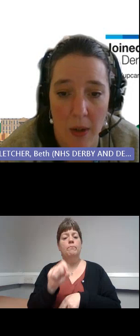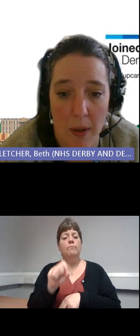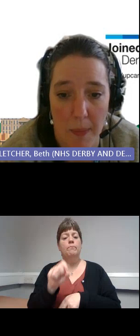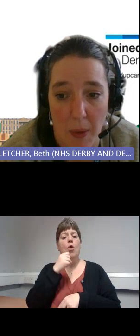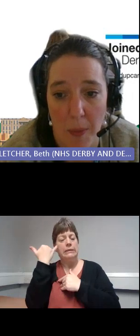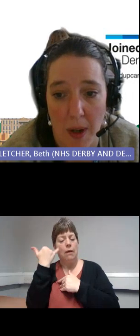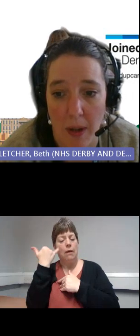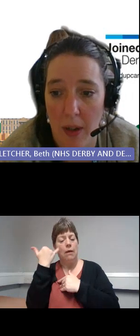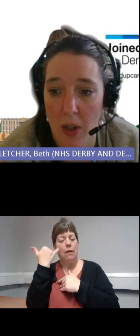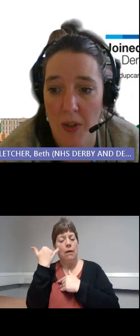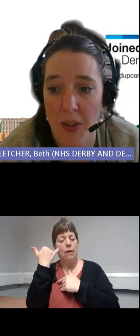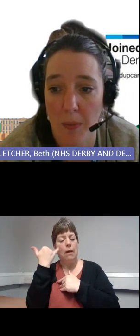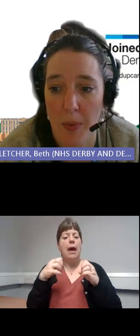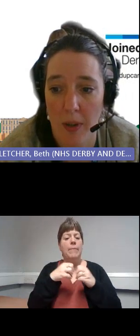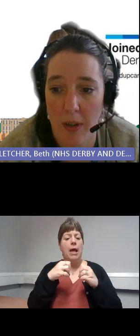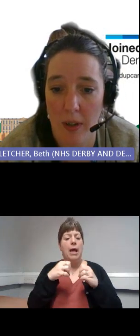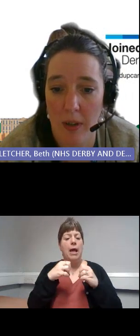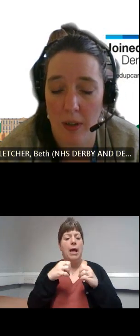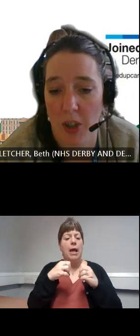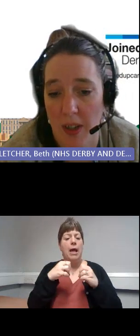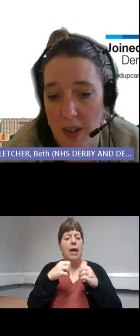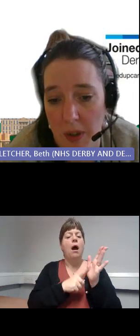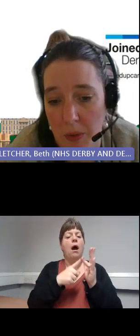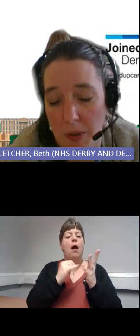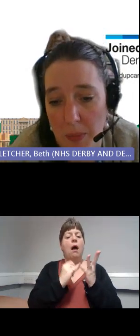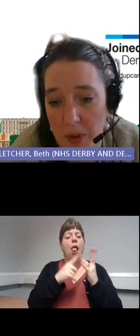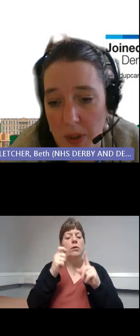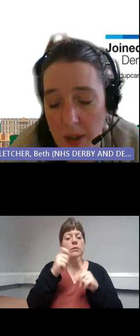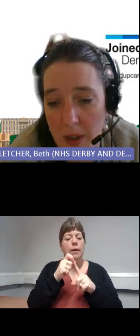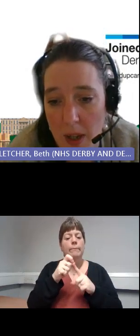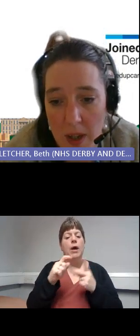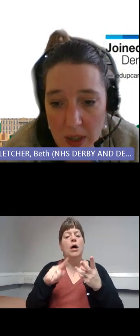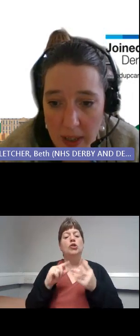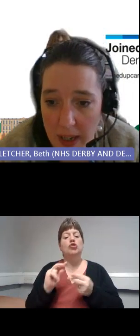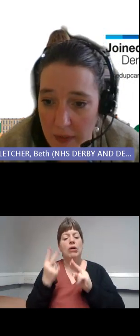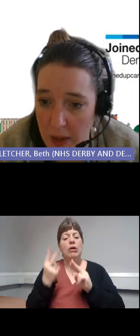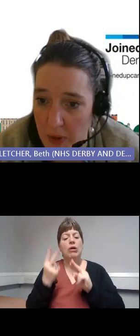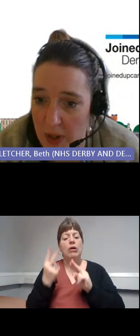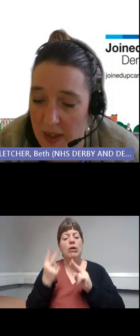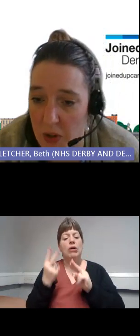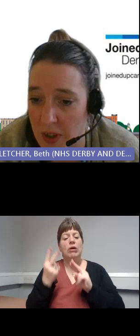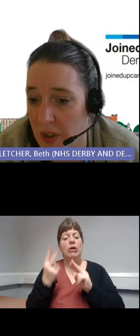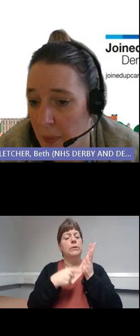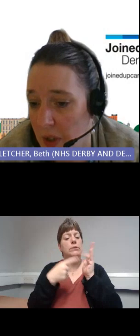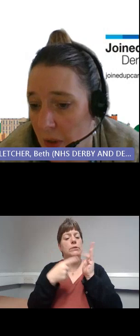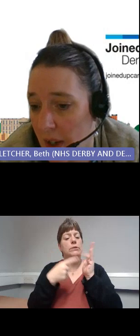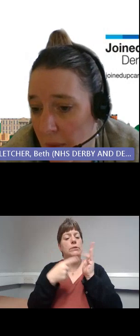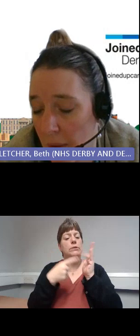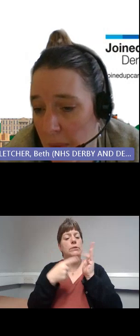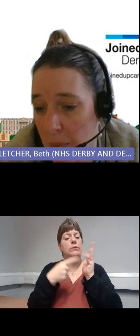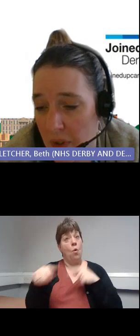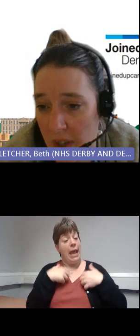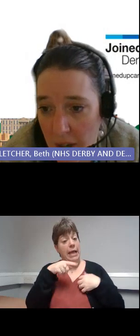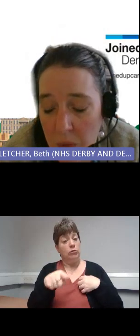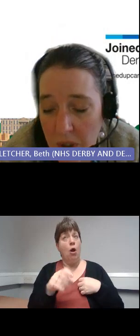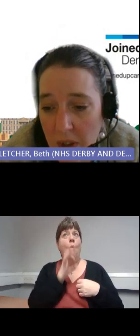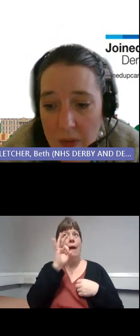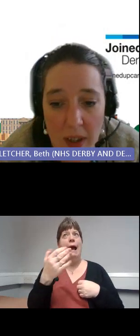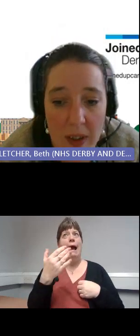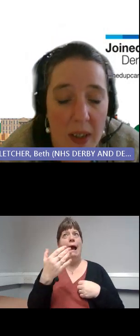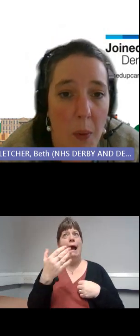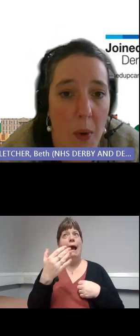Derby, Belper, Glossop, Chesterfield and Buxton. So again, if anyone is interested, then we do ask that people sign